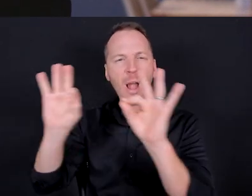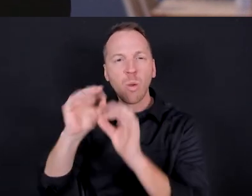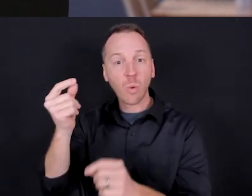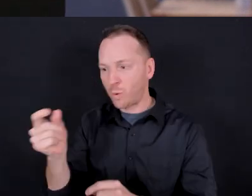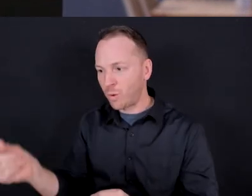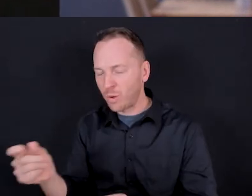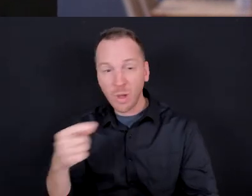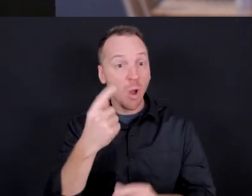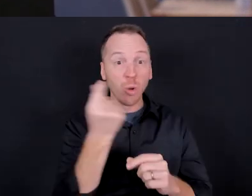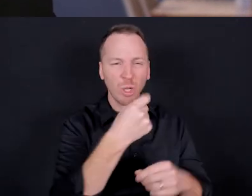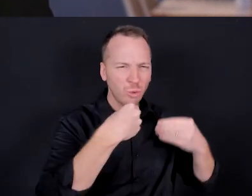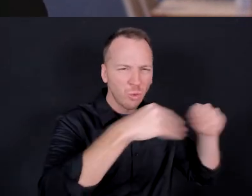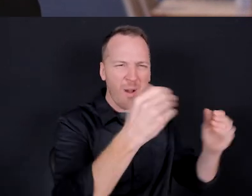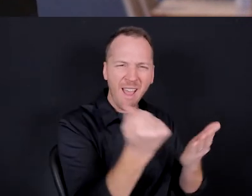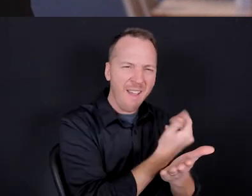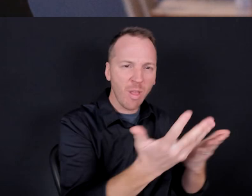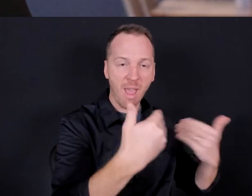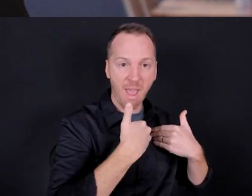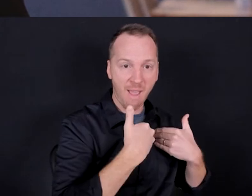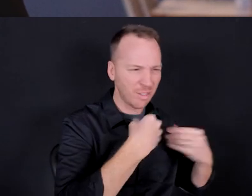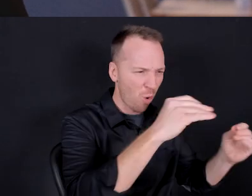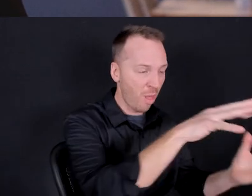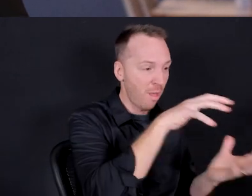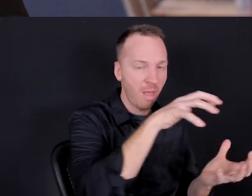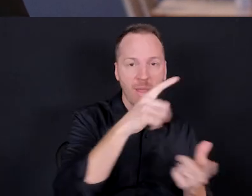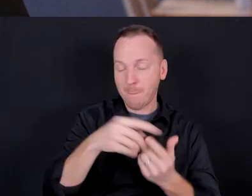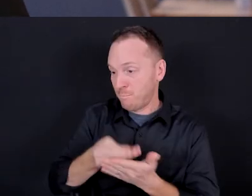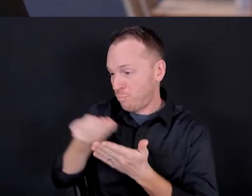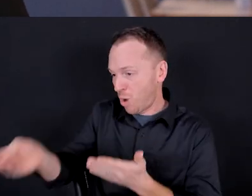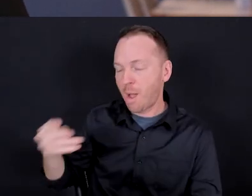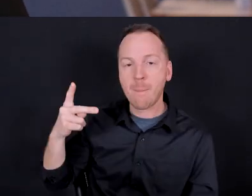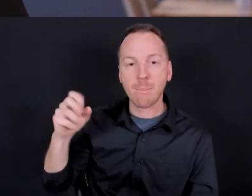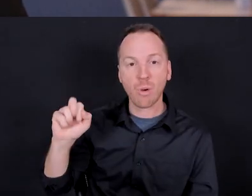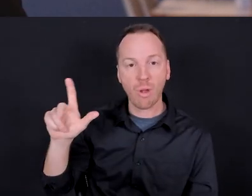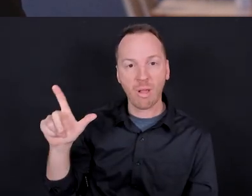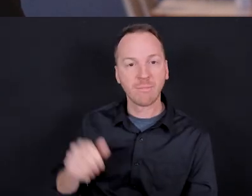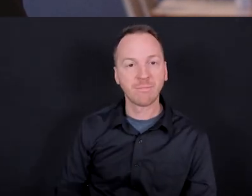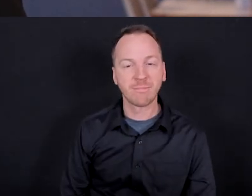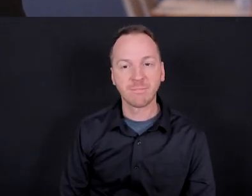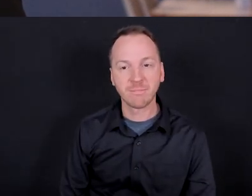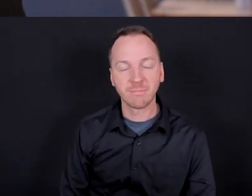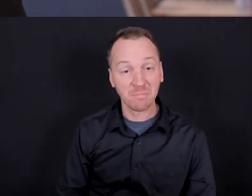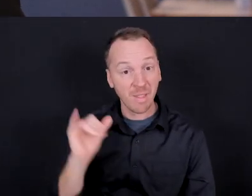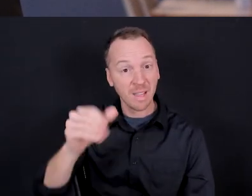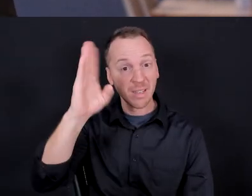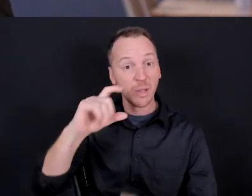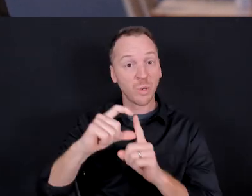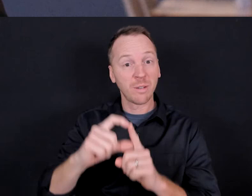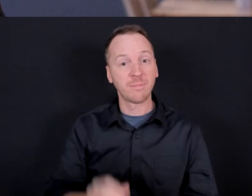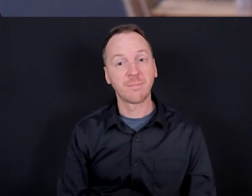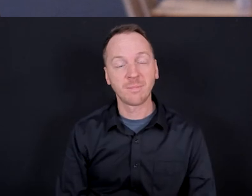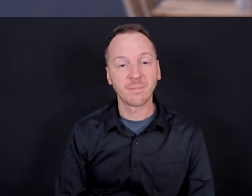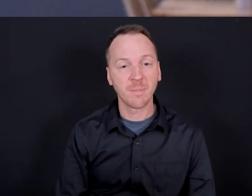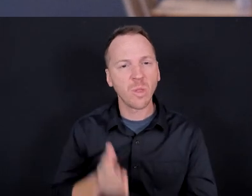away, sold everything he had, and bought it. My good friends, this is God's word. In